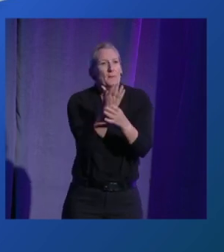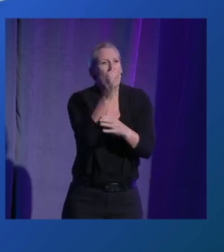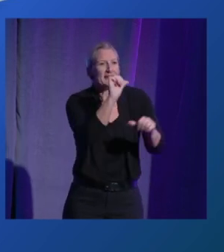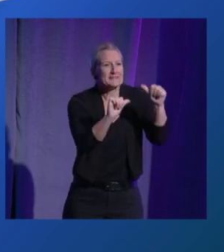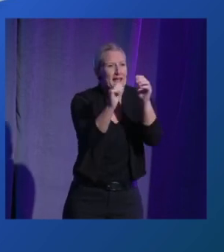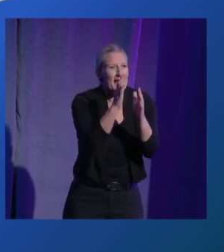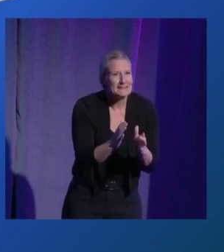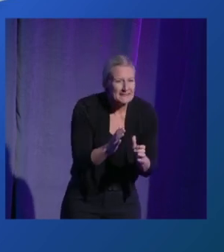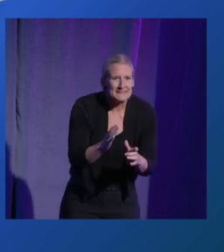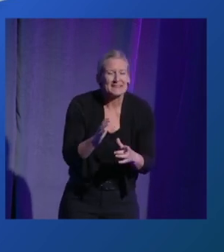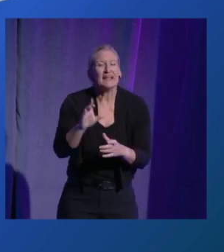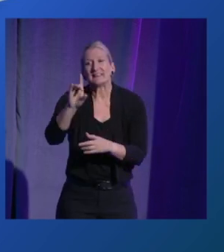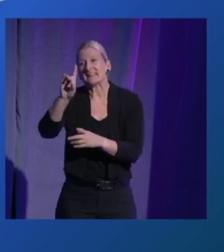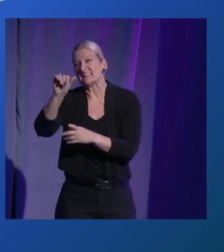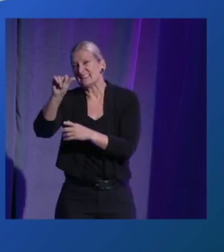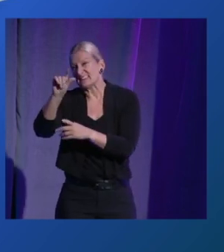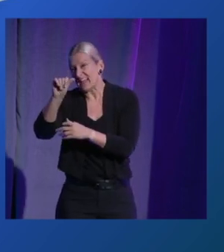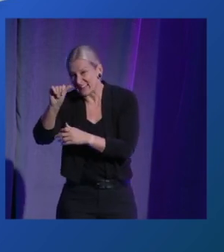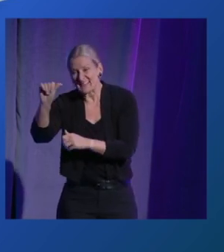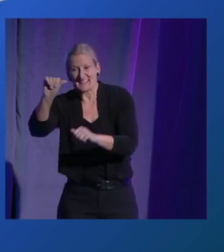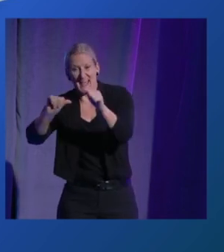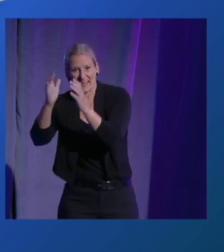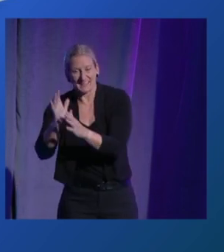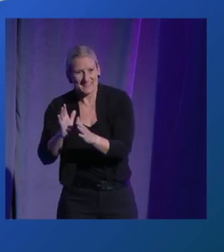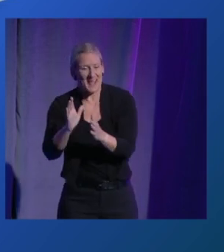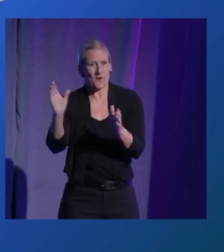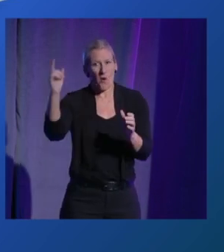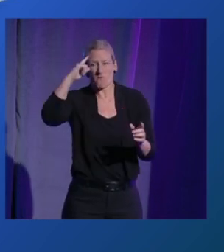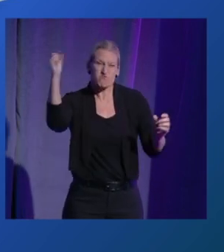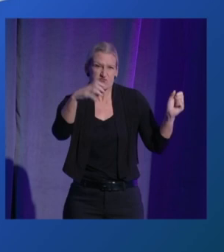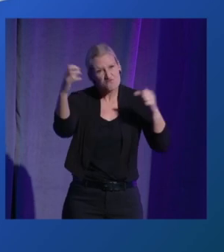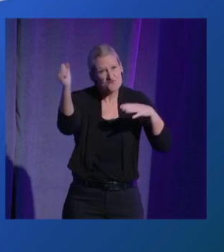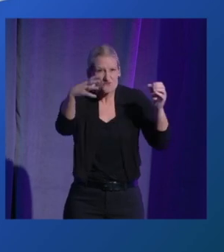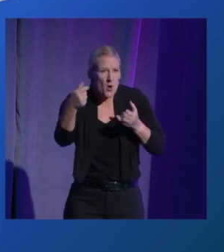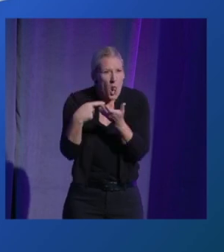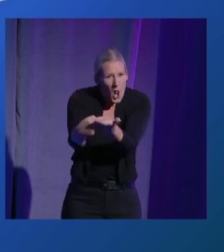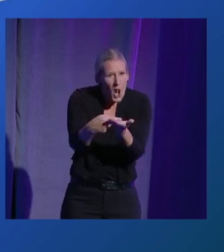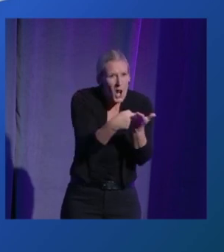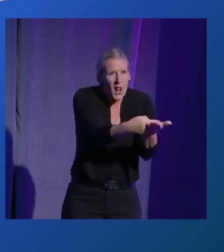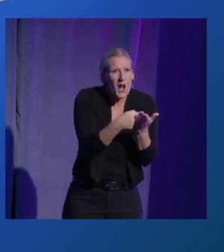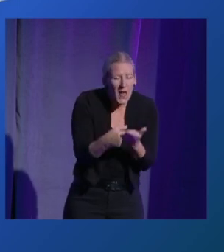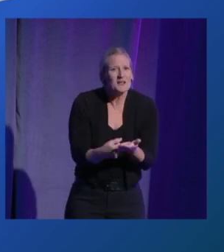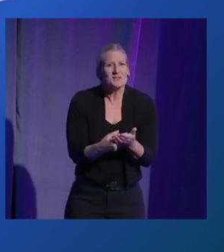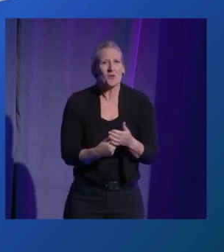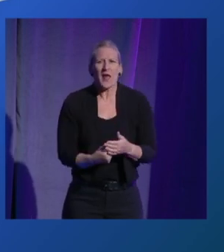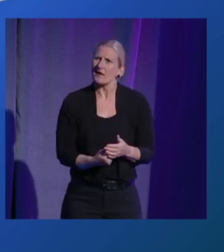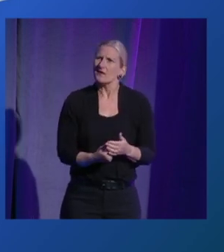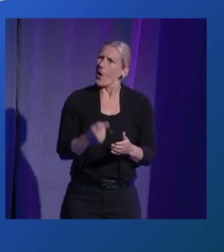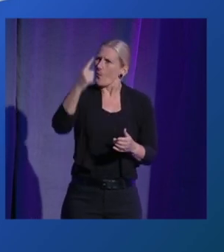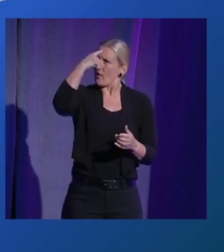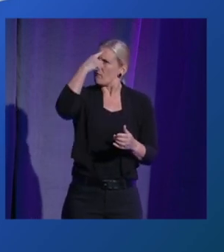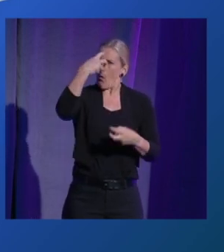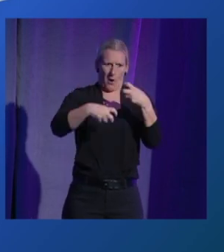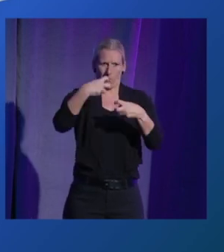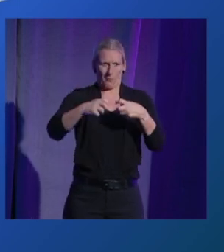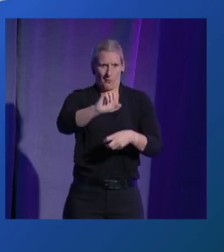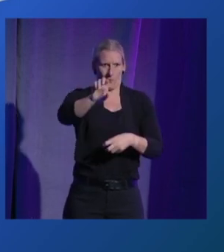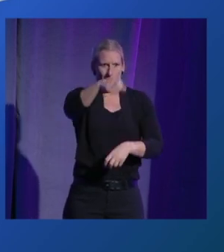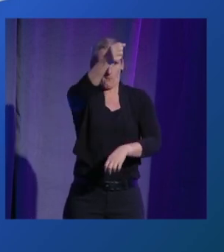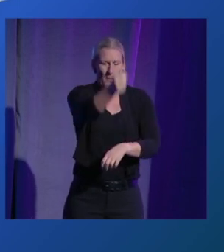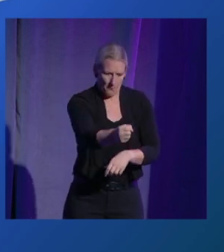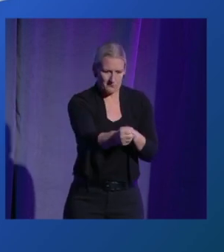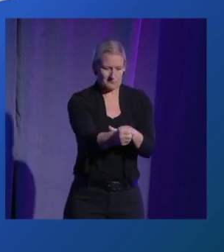talking about you know what does it mean for a farmer you know having all of those folks in the room I think that's where